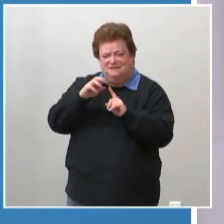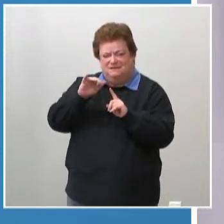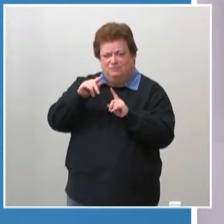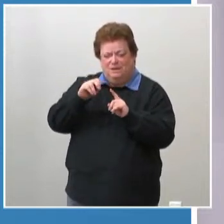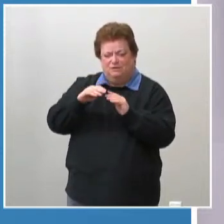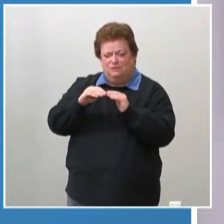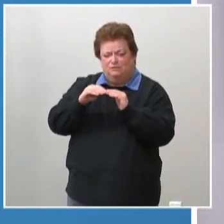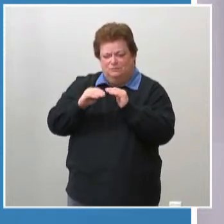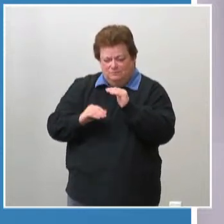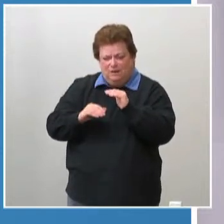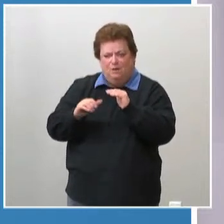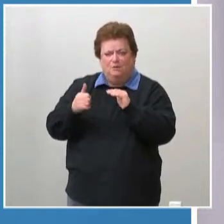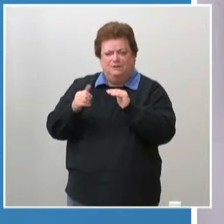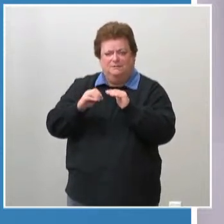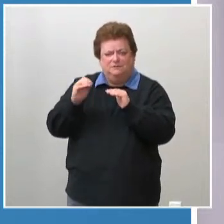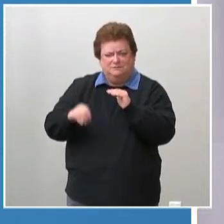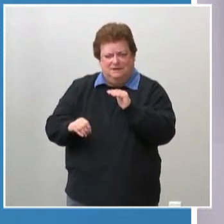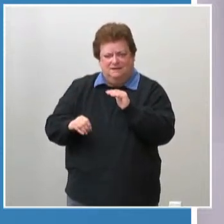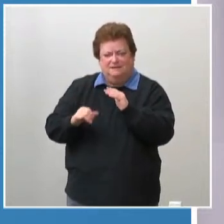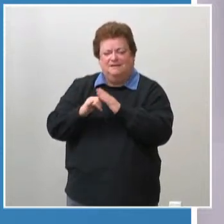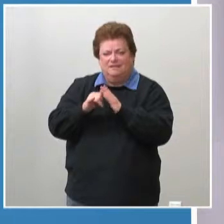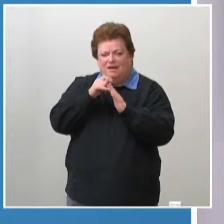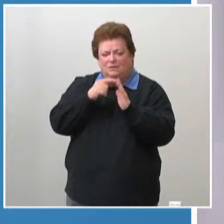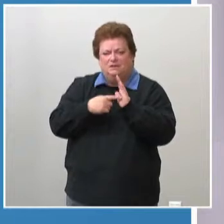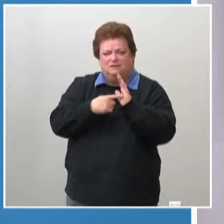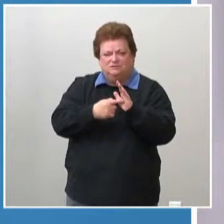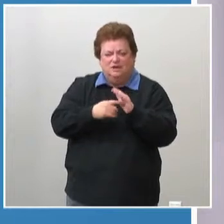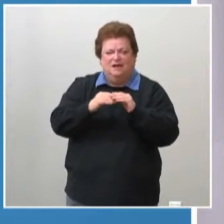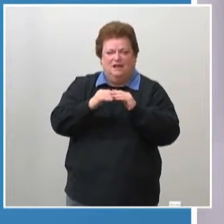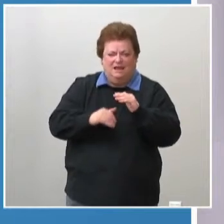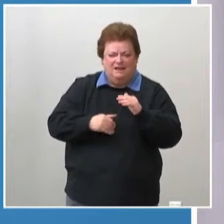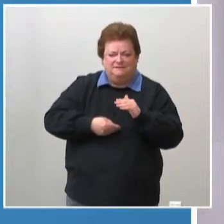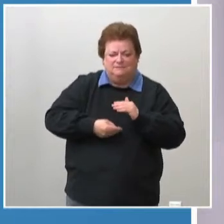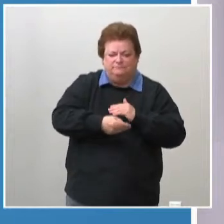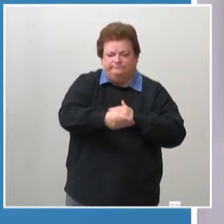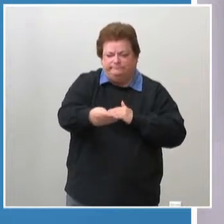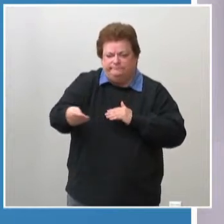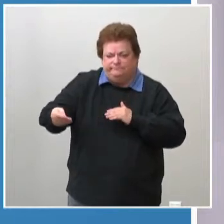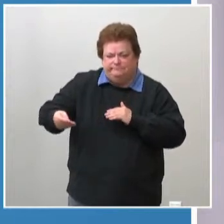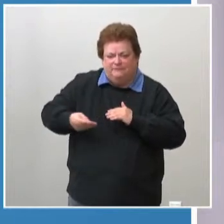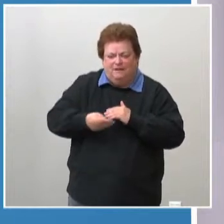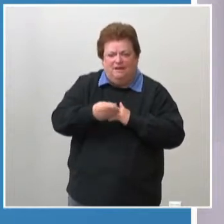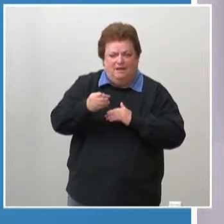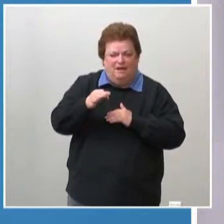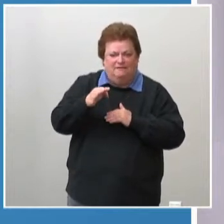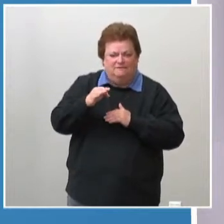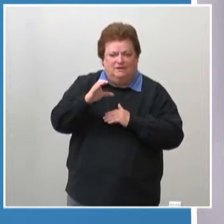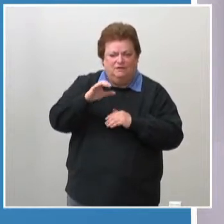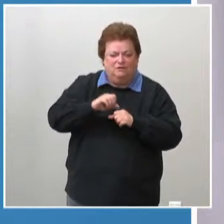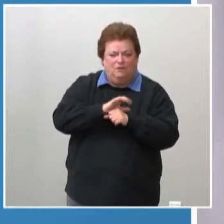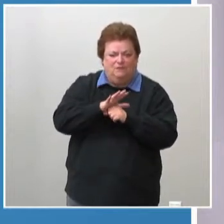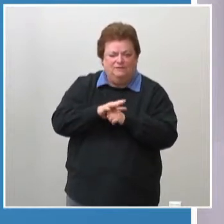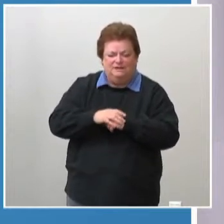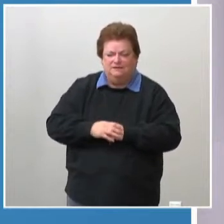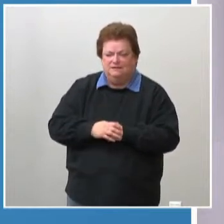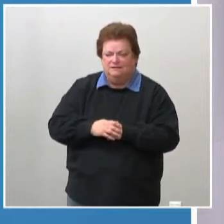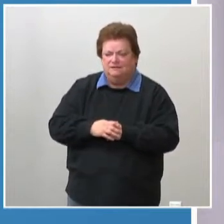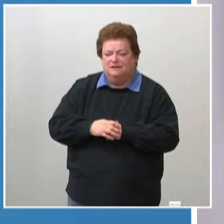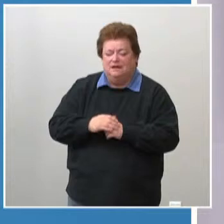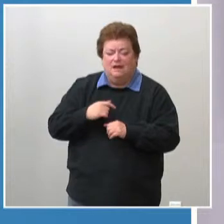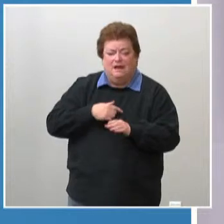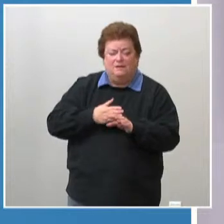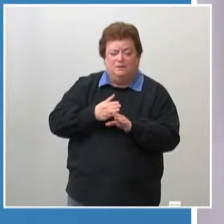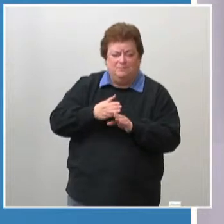drop below 10%, which would reflect less transmission of the virus. Last week, we shared that our main